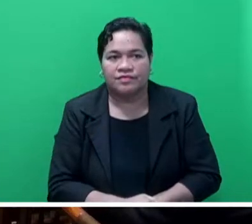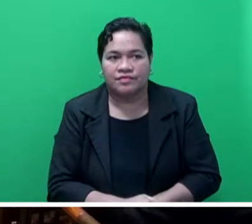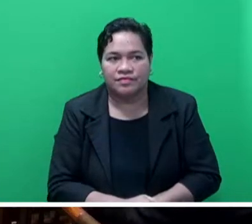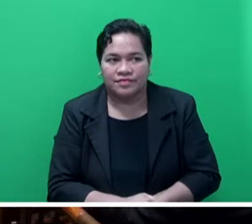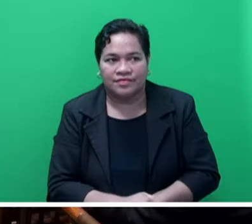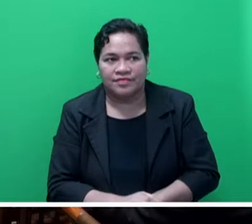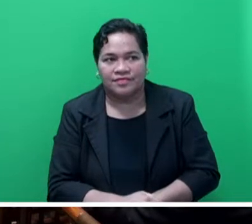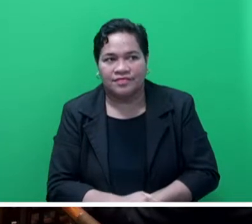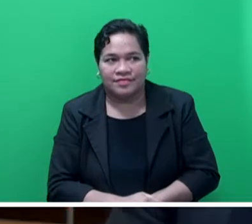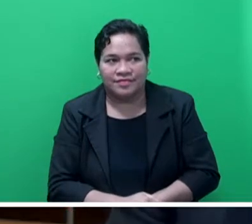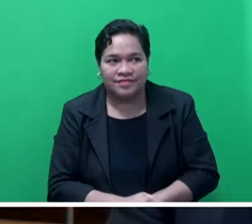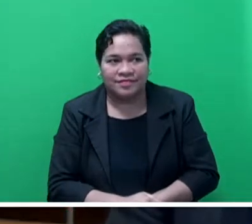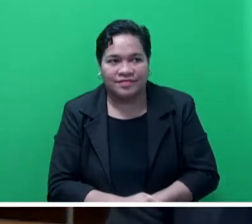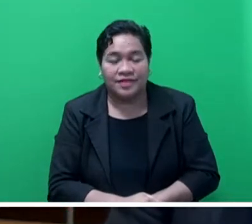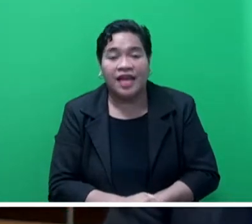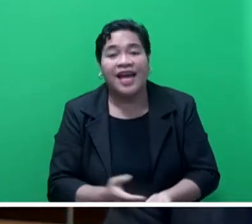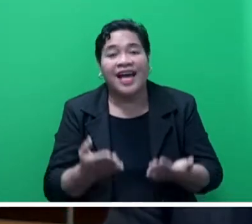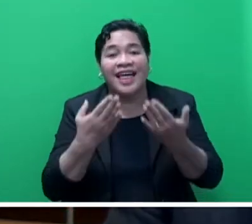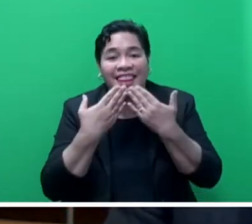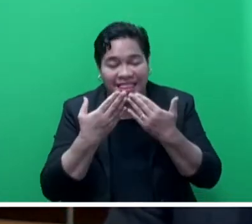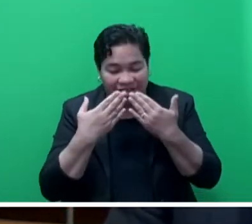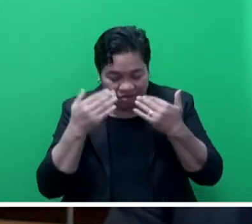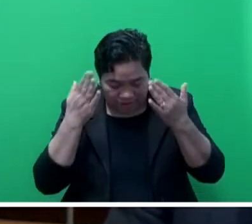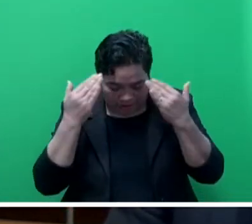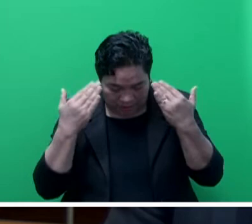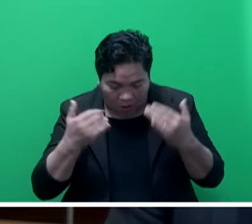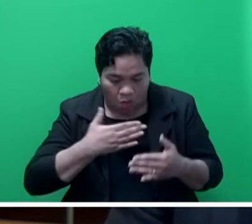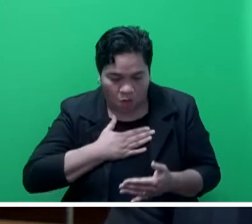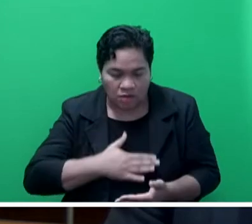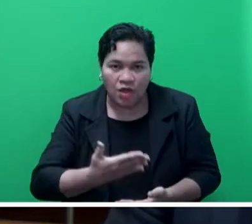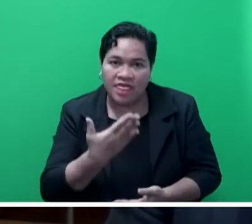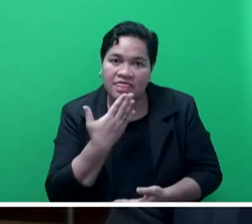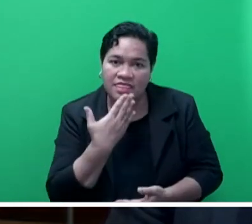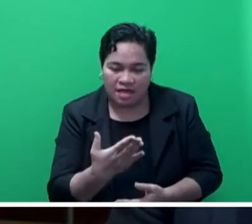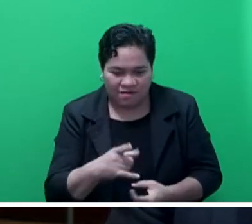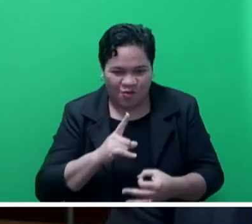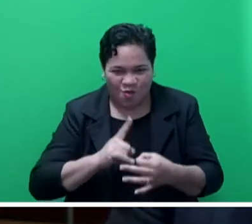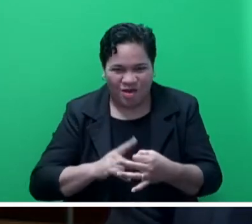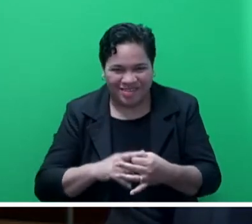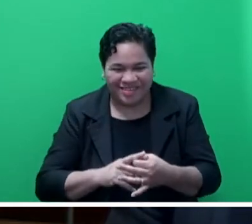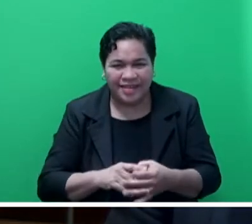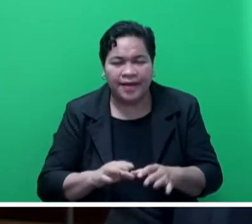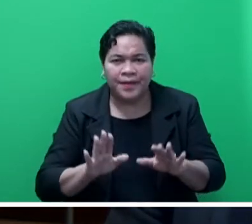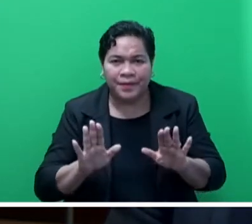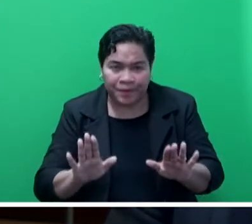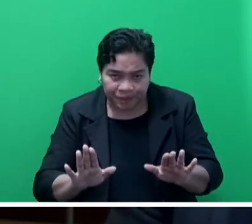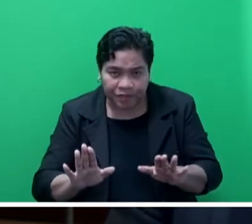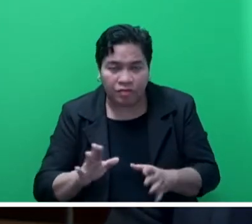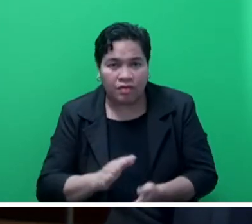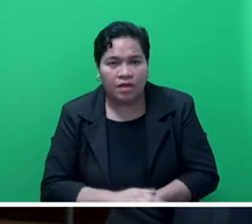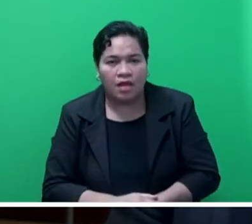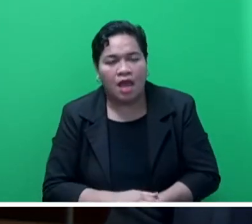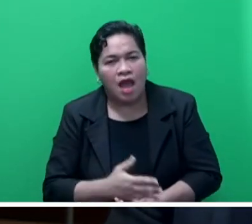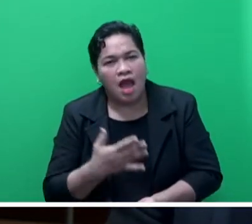Thank you, Honourable Speaker. I want to thank the Honourable Member for the question, sir. Mr. Speaker, sir, about